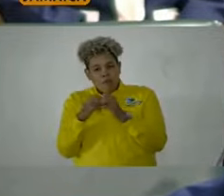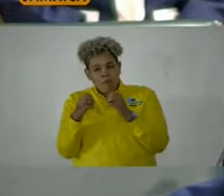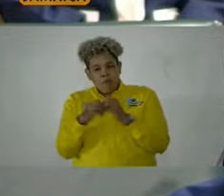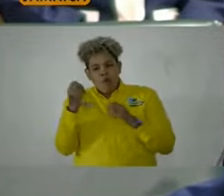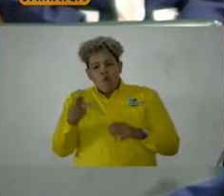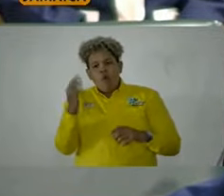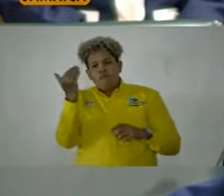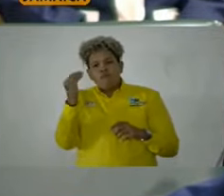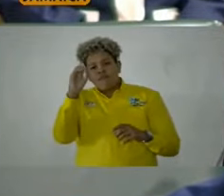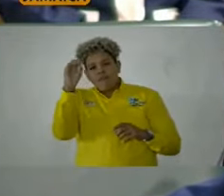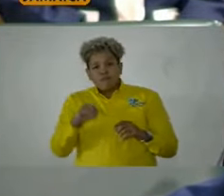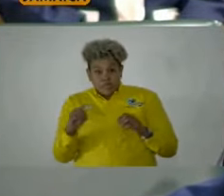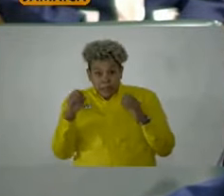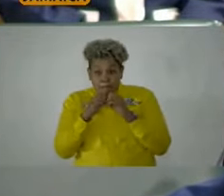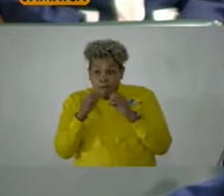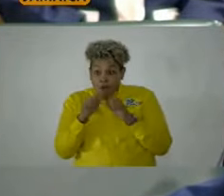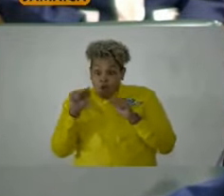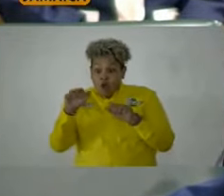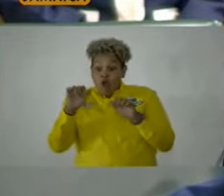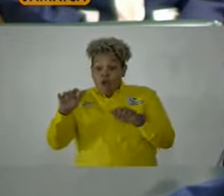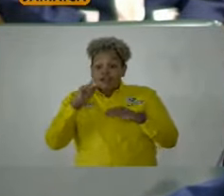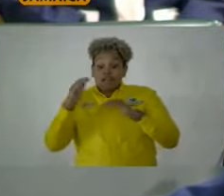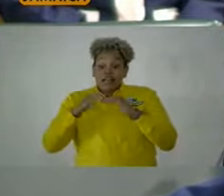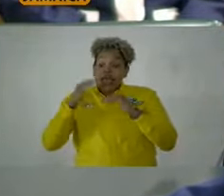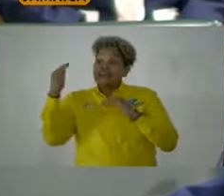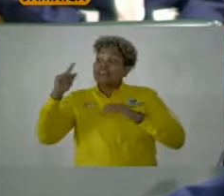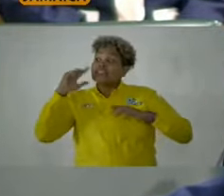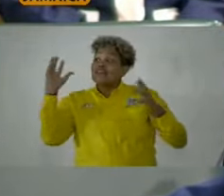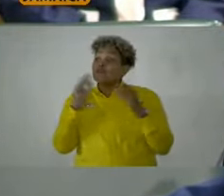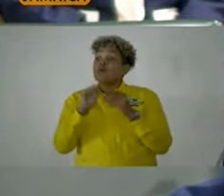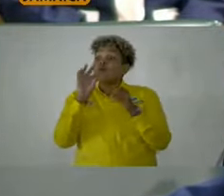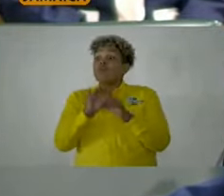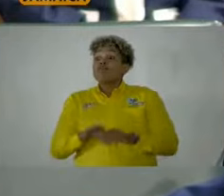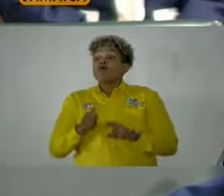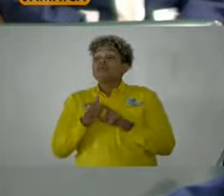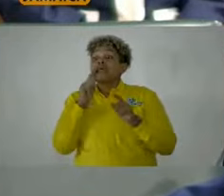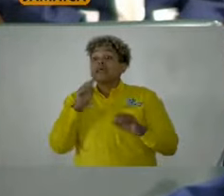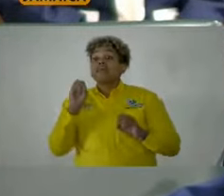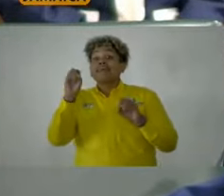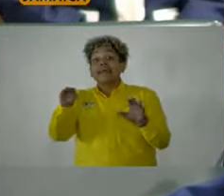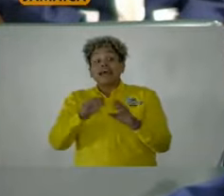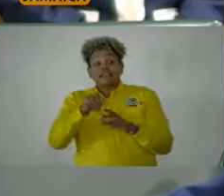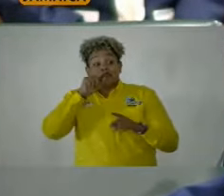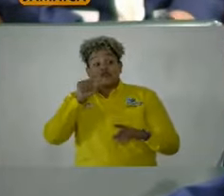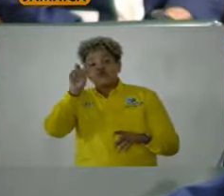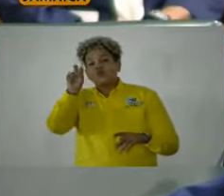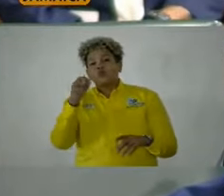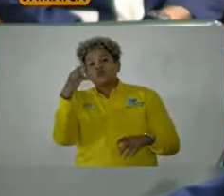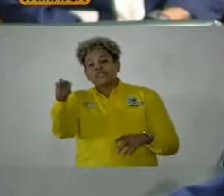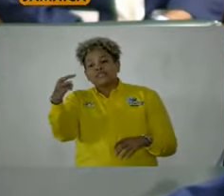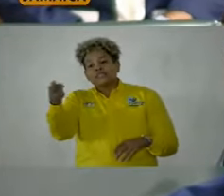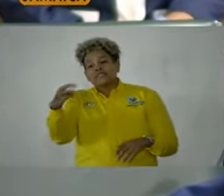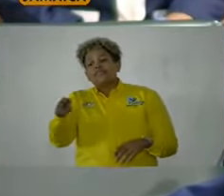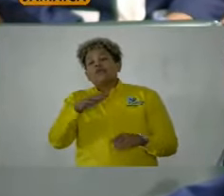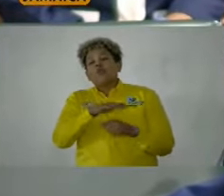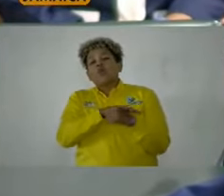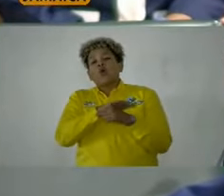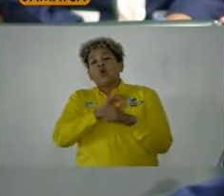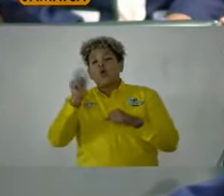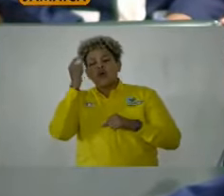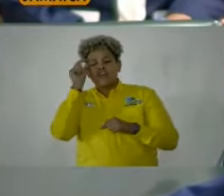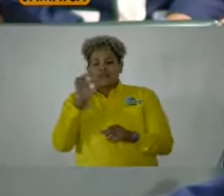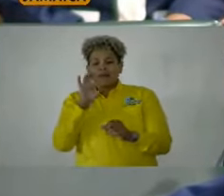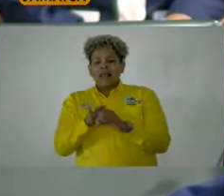or 15%, in excess of the total votes that were cast in the 2016 local